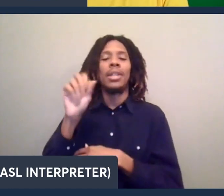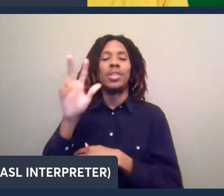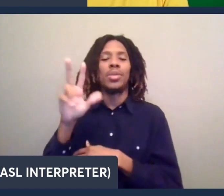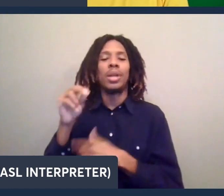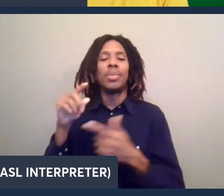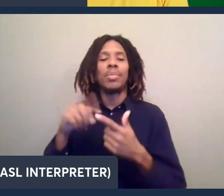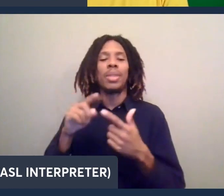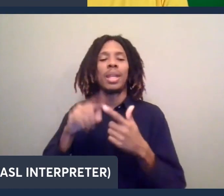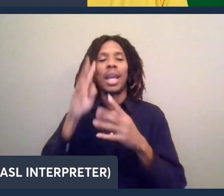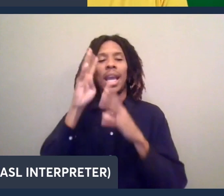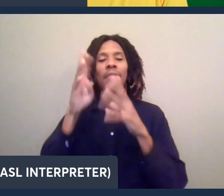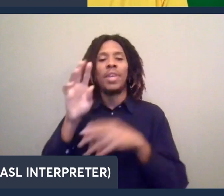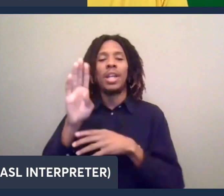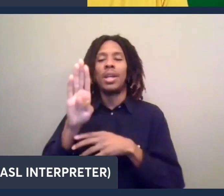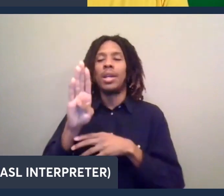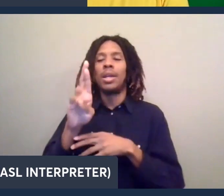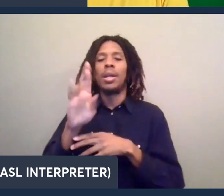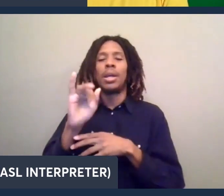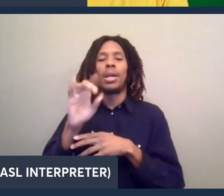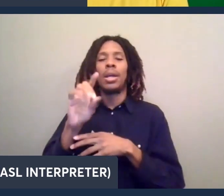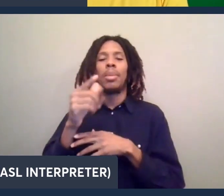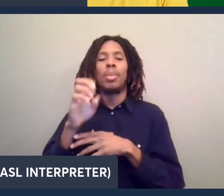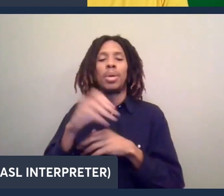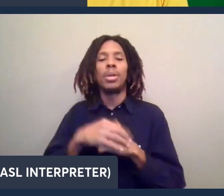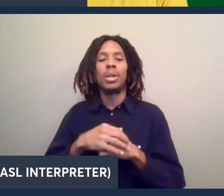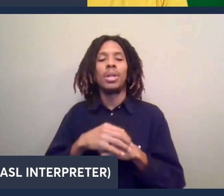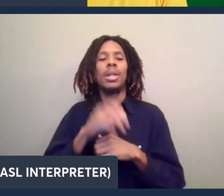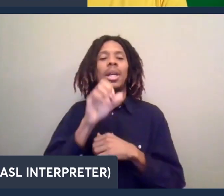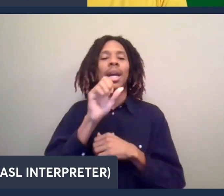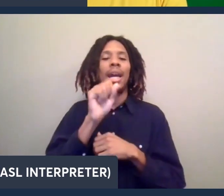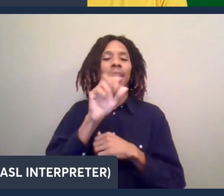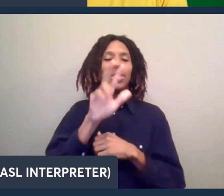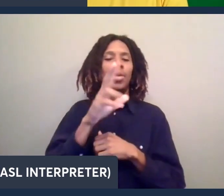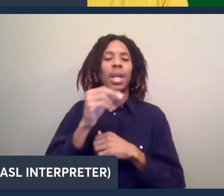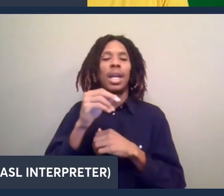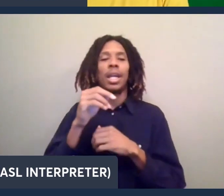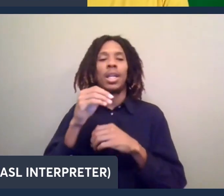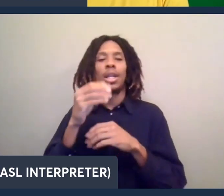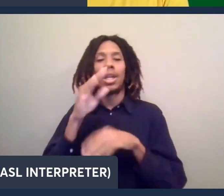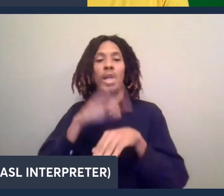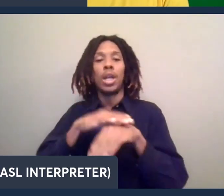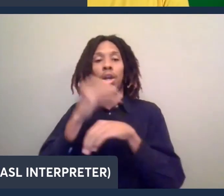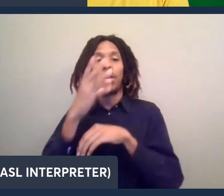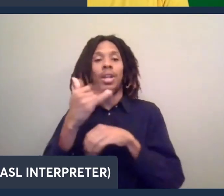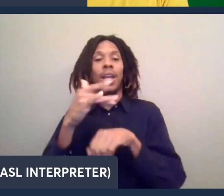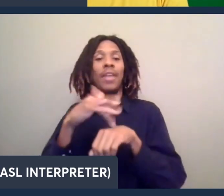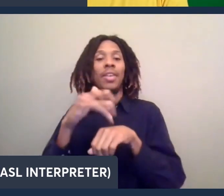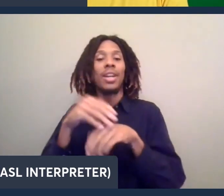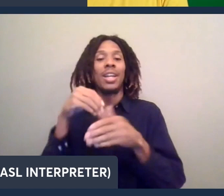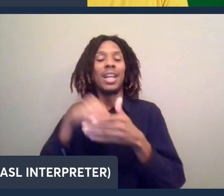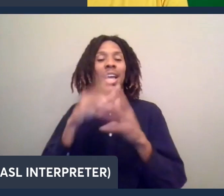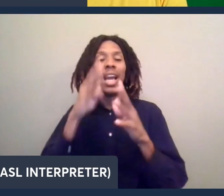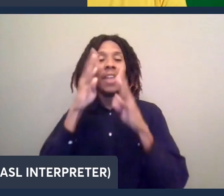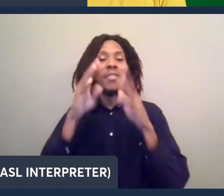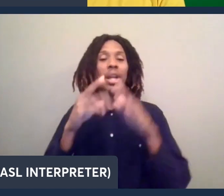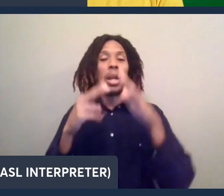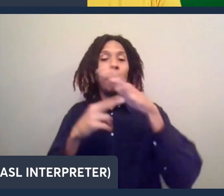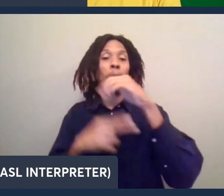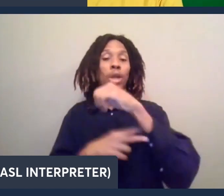EventBridge, and how S3 event notifications are now available within Amazon EventBridge. This is a good time